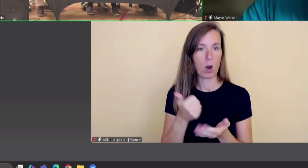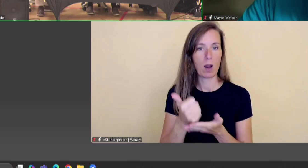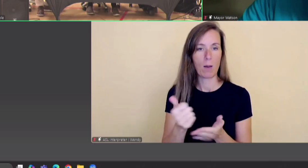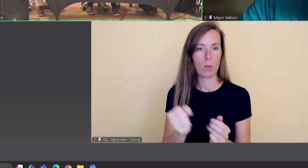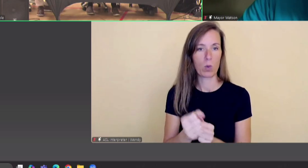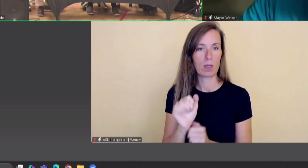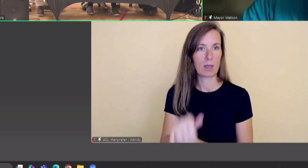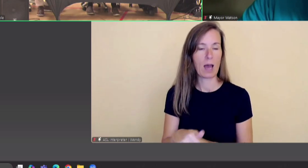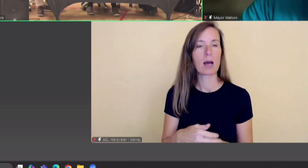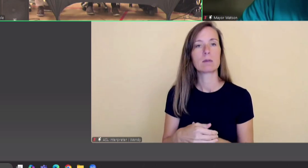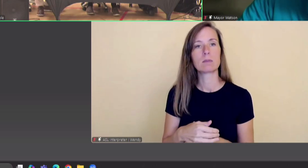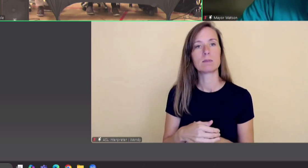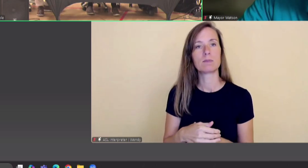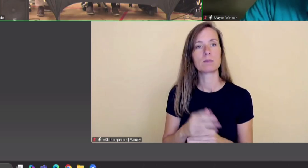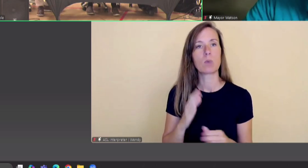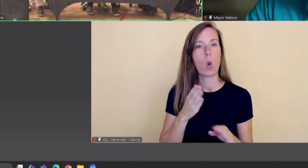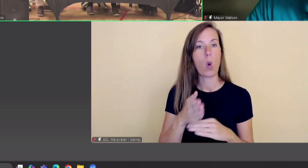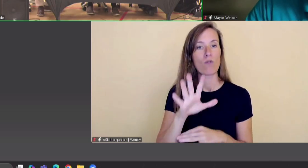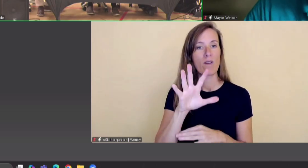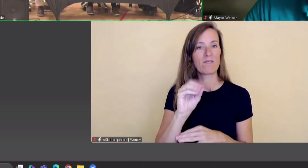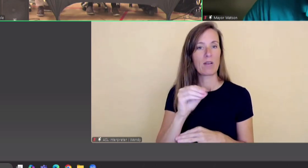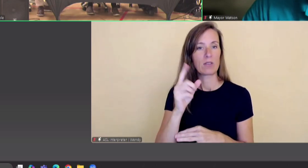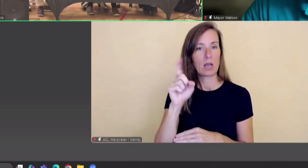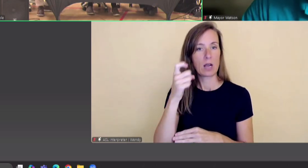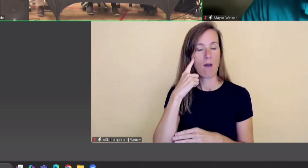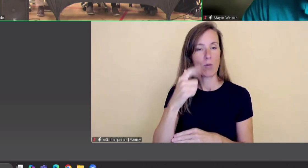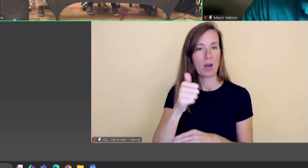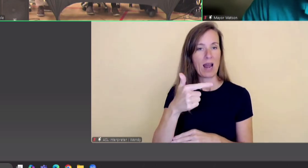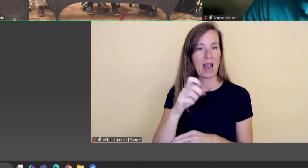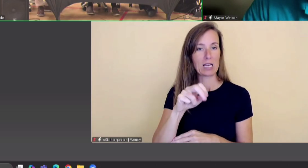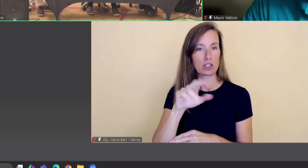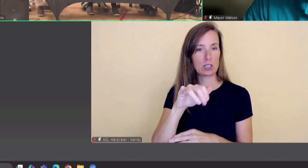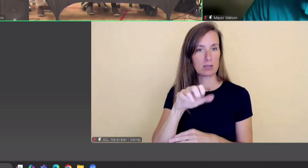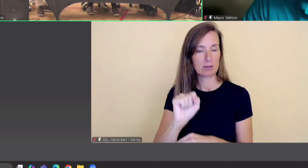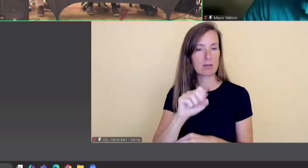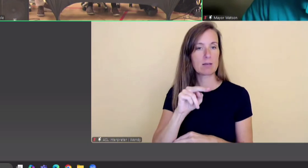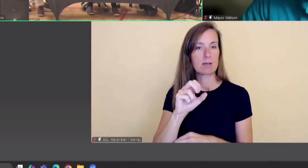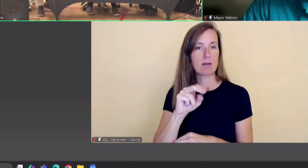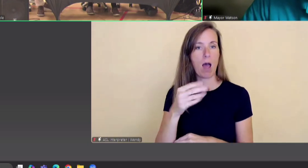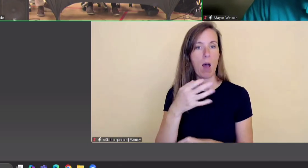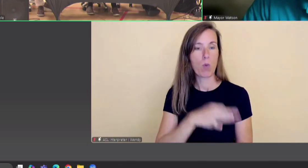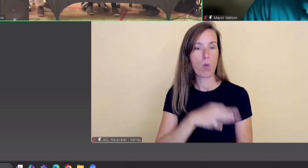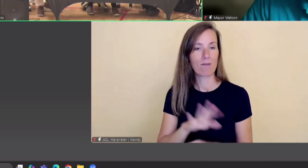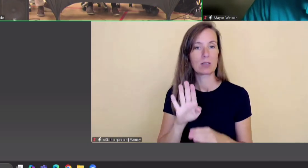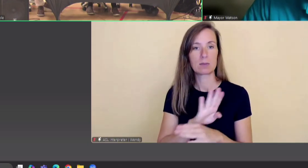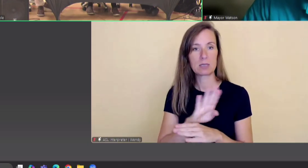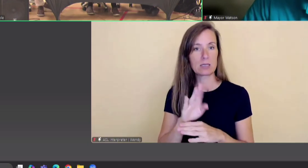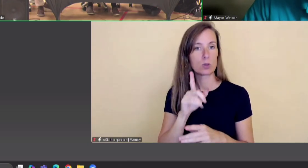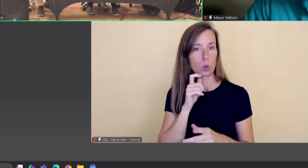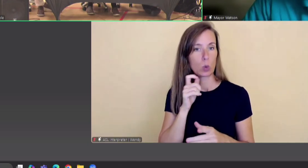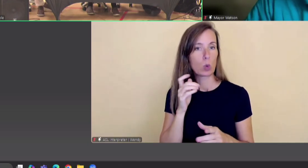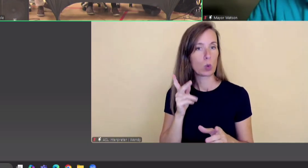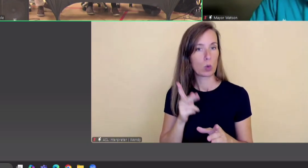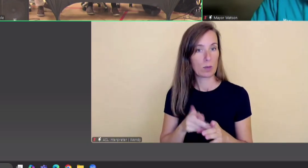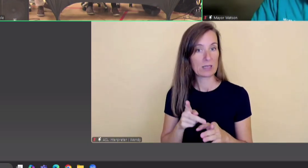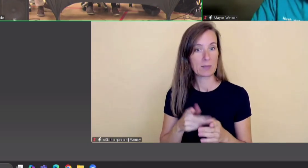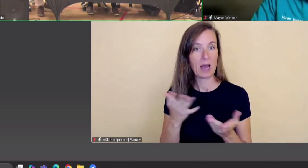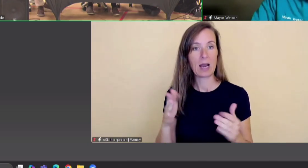We had over 50 government agencies, nonprofits, businesses who participated and provided resources for the